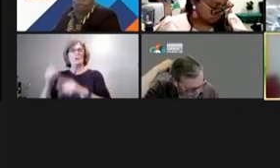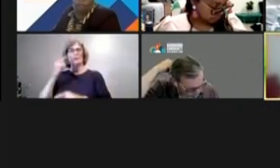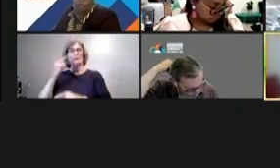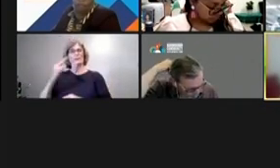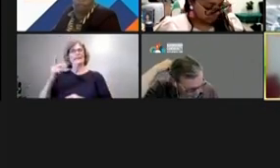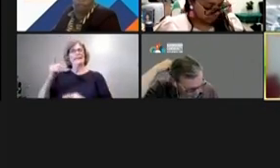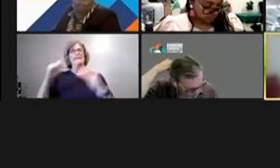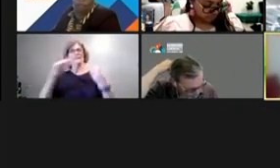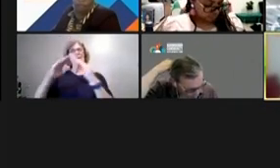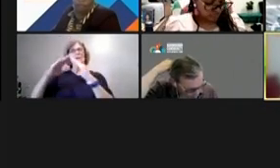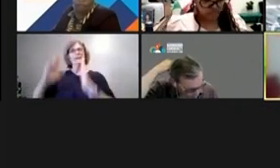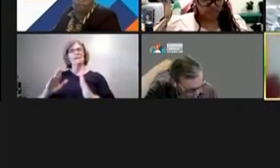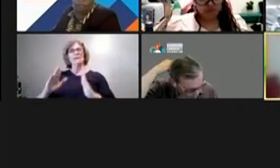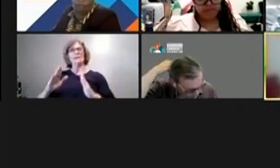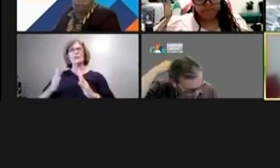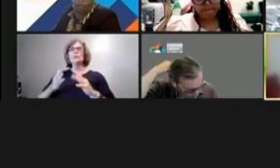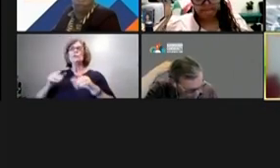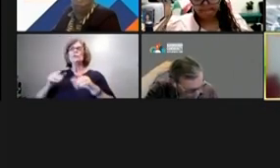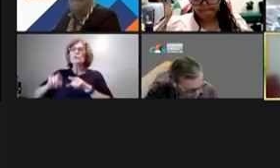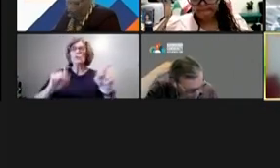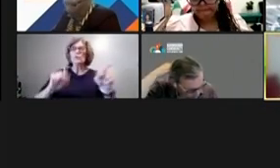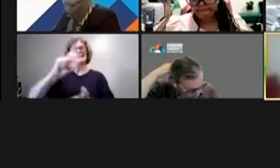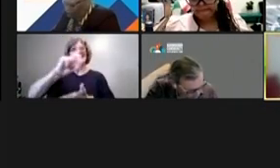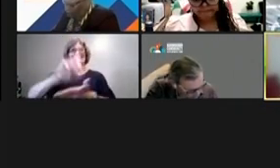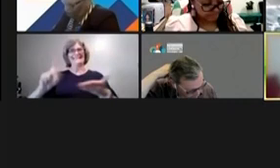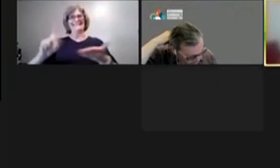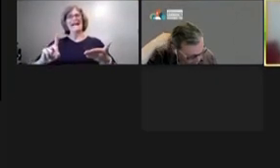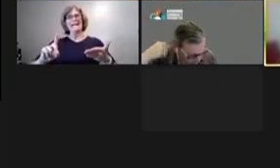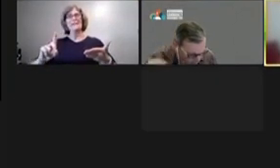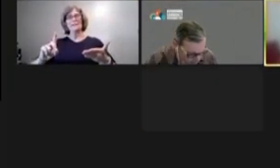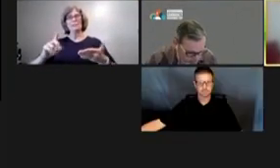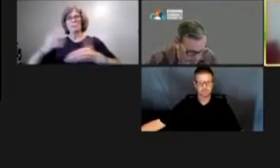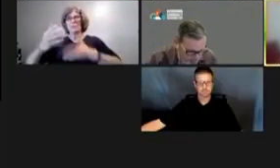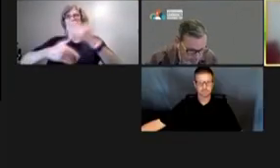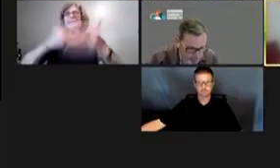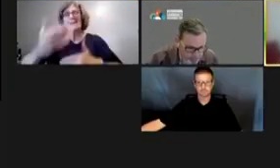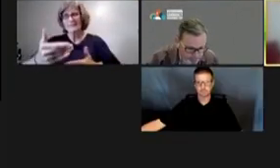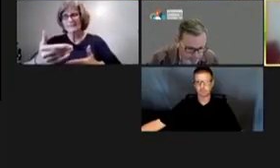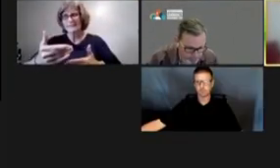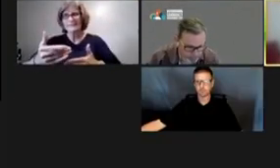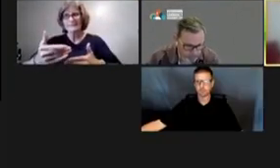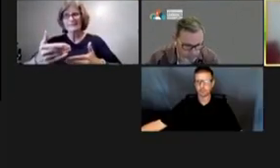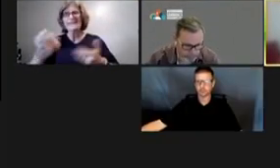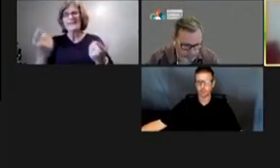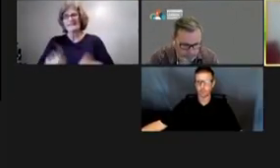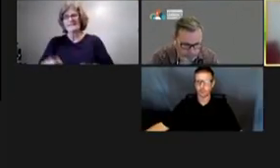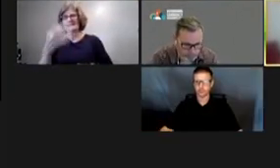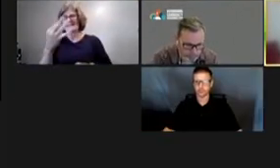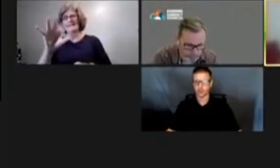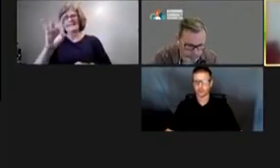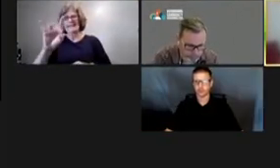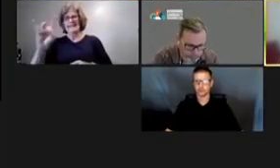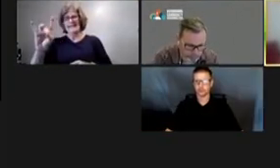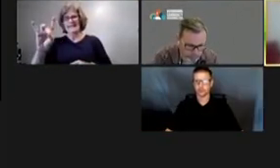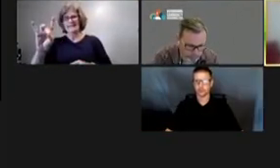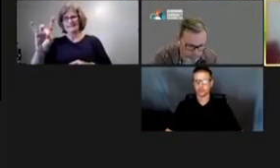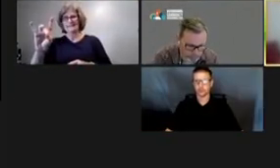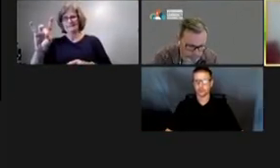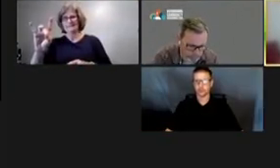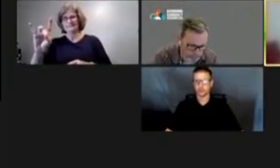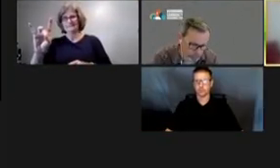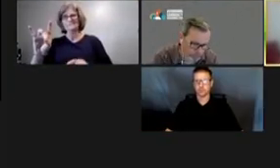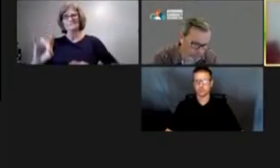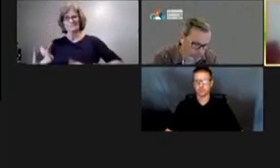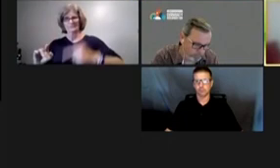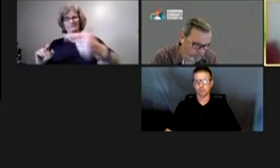and construction component. And this was passed in 1988. And what this applies to, and what I really want to identify, there is a